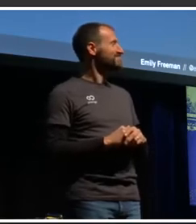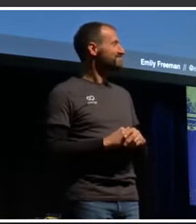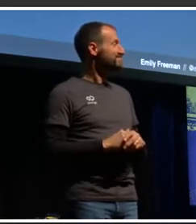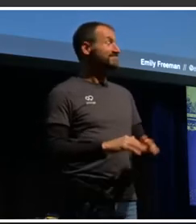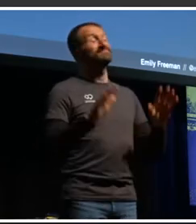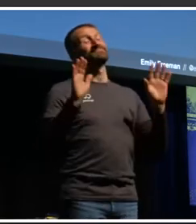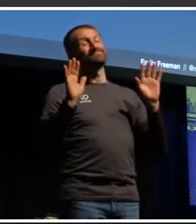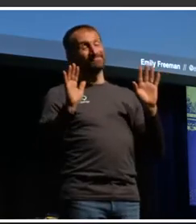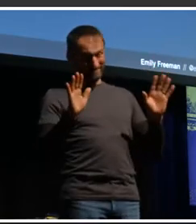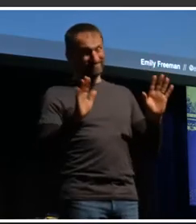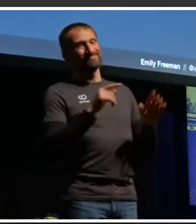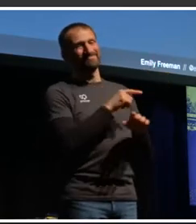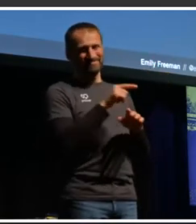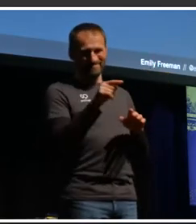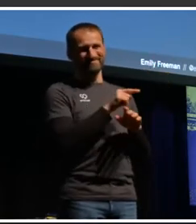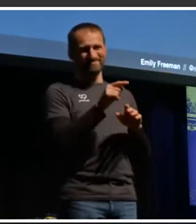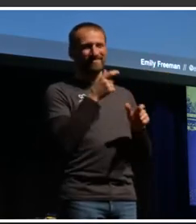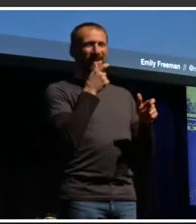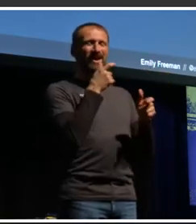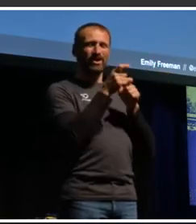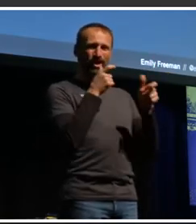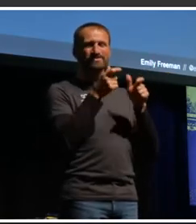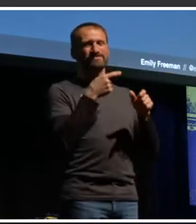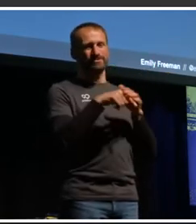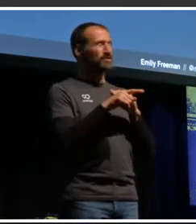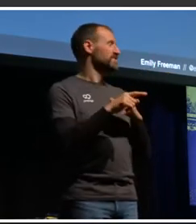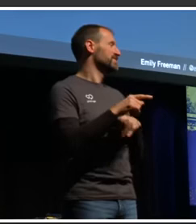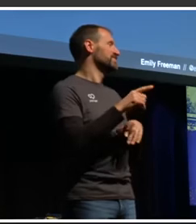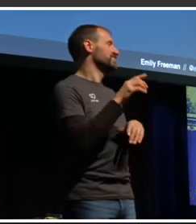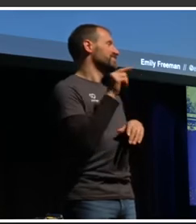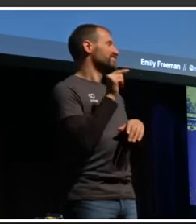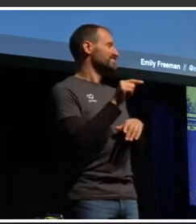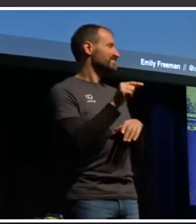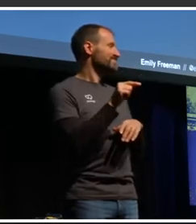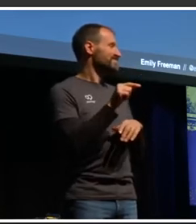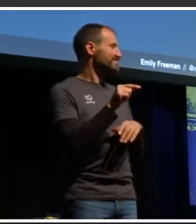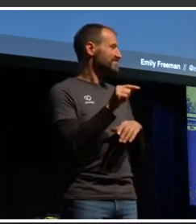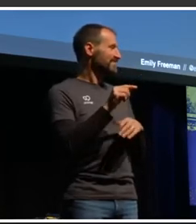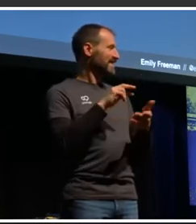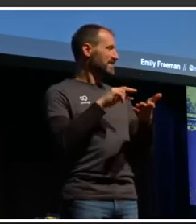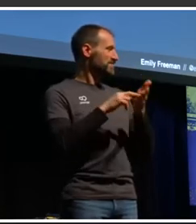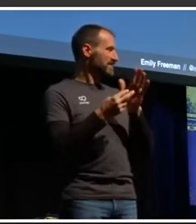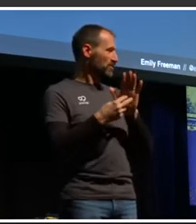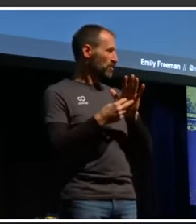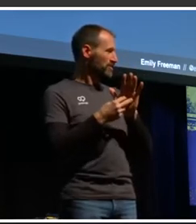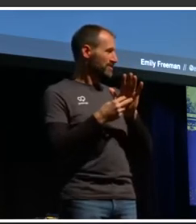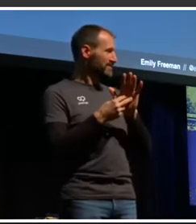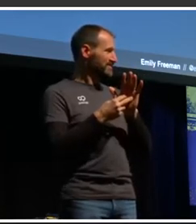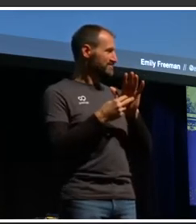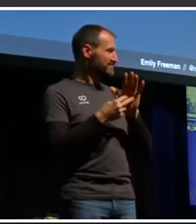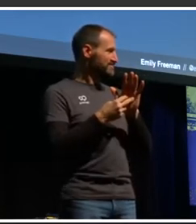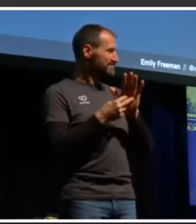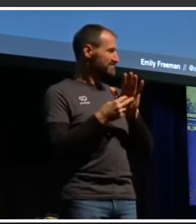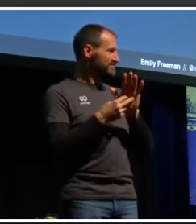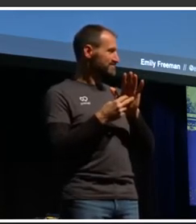Both of these are actually caused by the toPrimitive method. When it's called, when the plus operator is being evaluated. As you probably